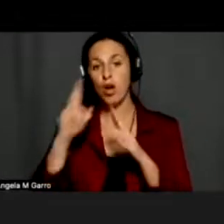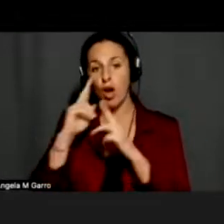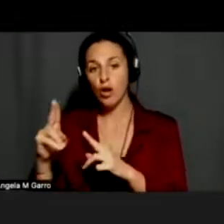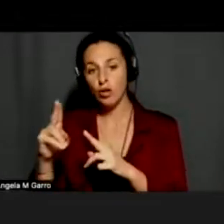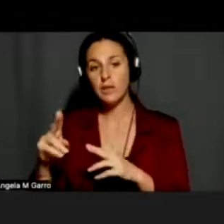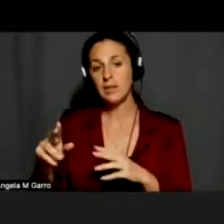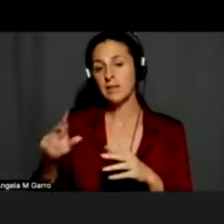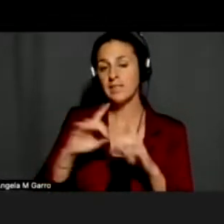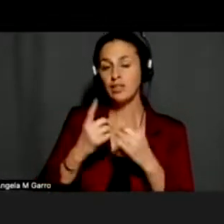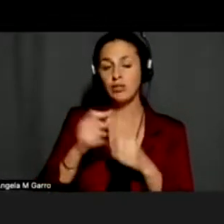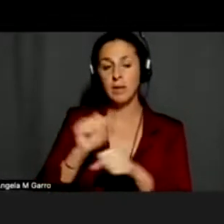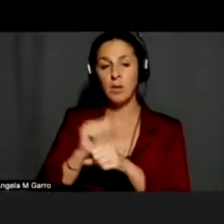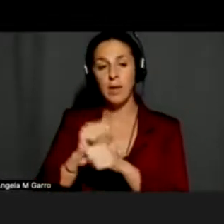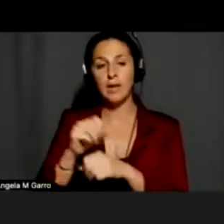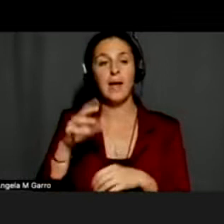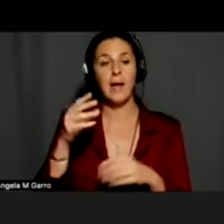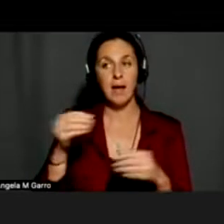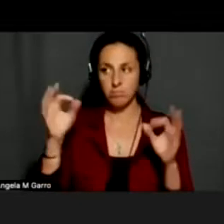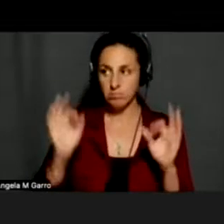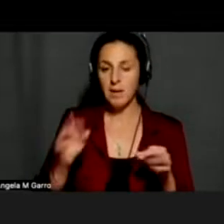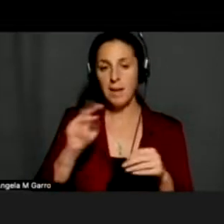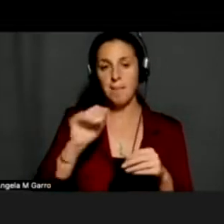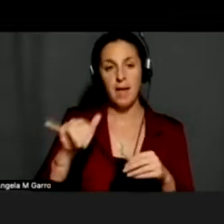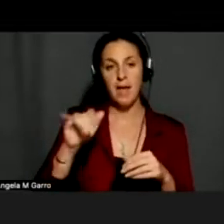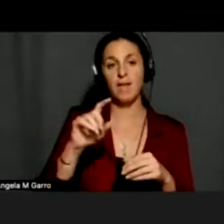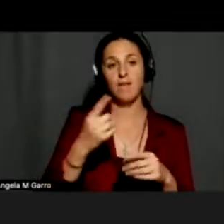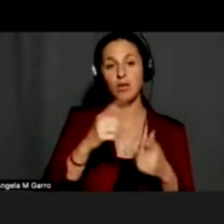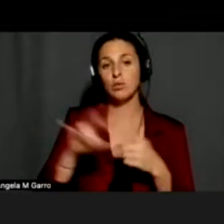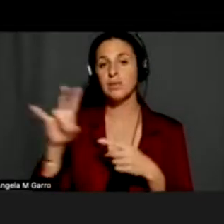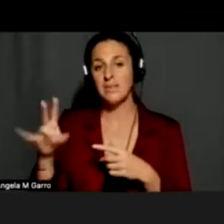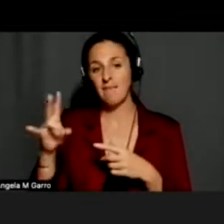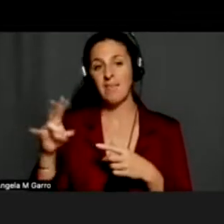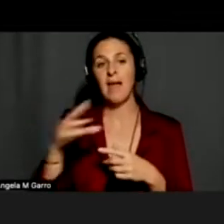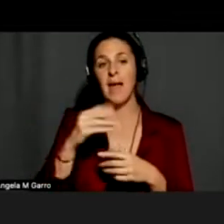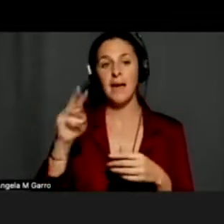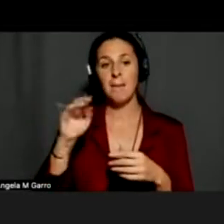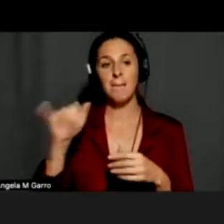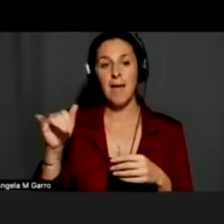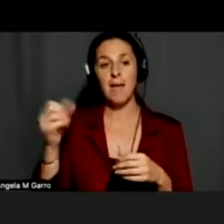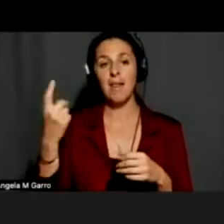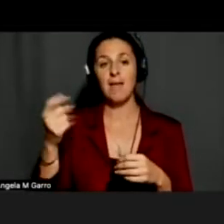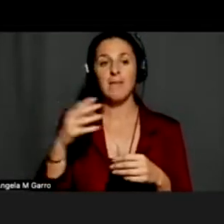declaring May 1st through 7th and May 11th to celebrate and honor our